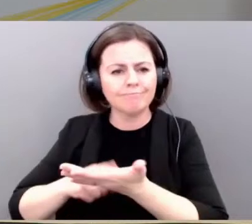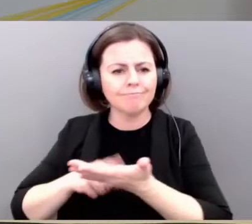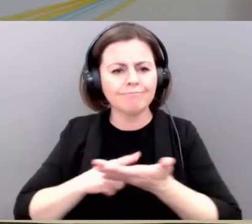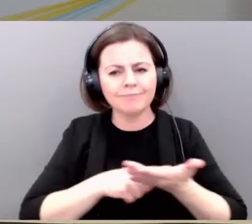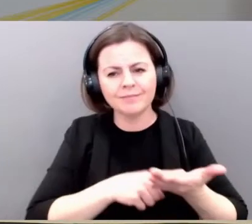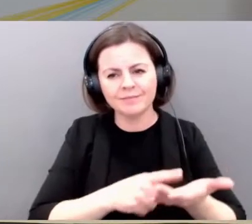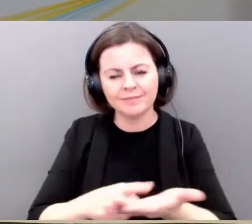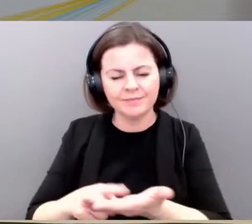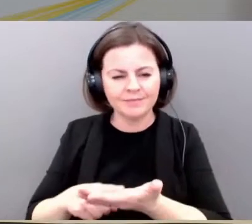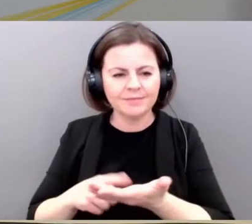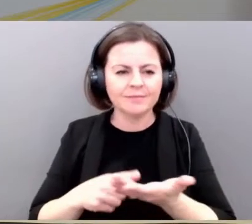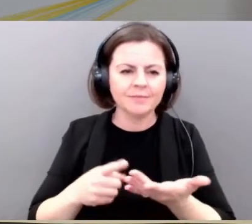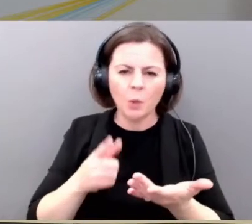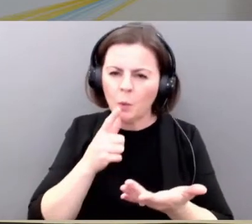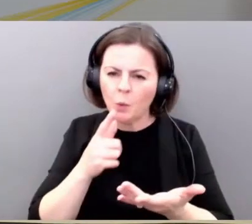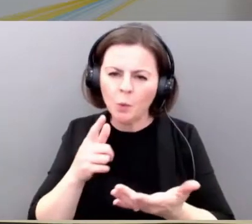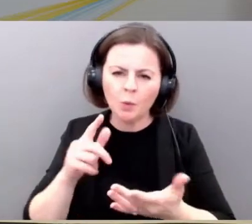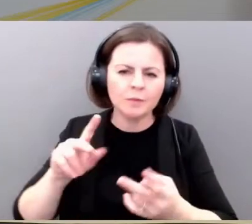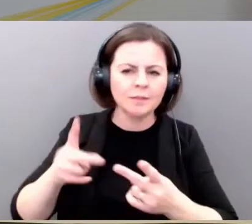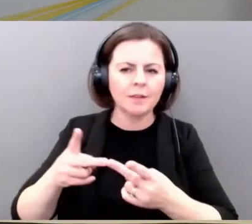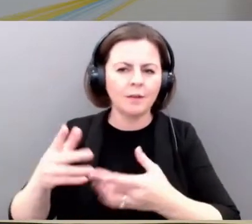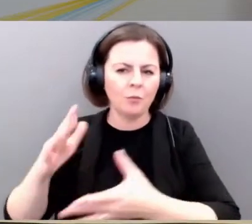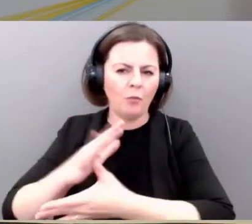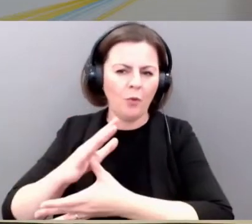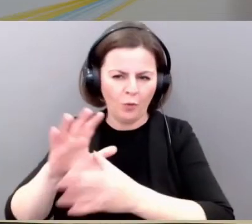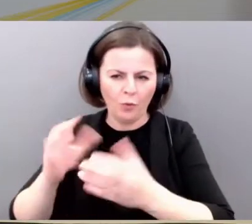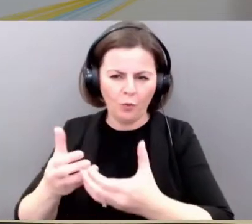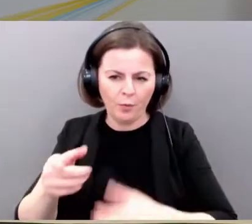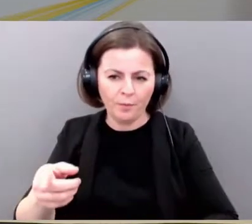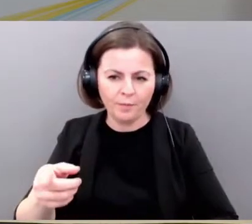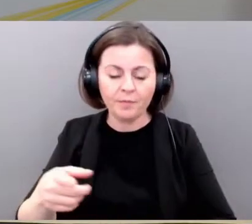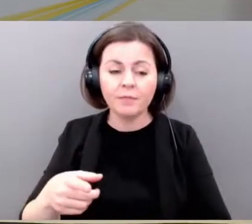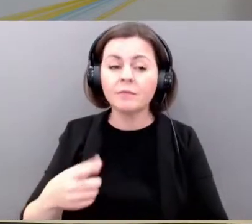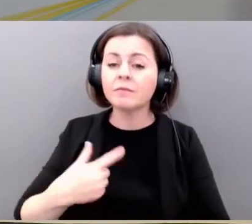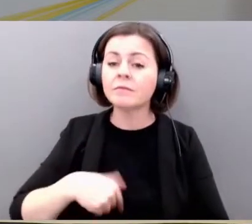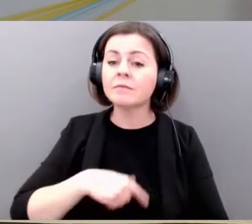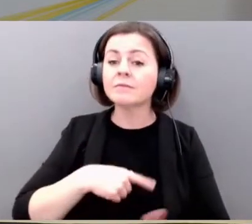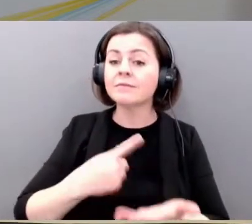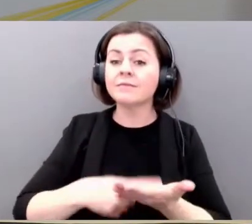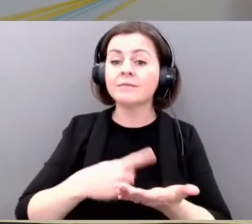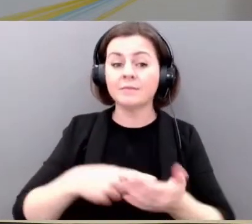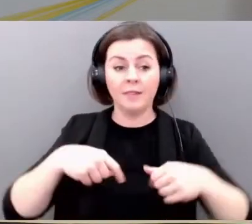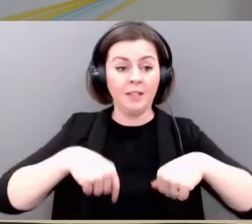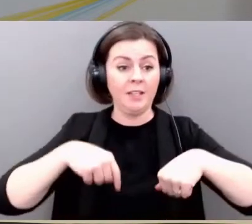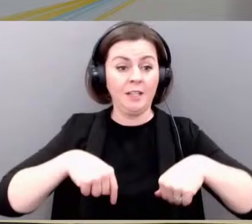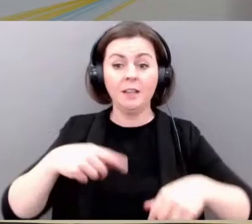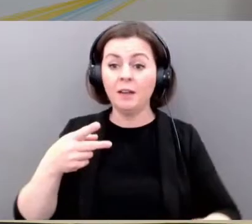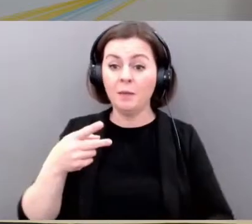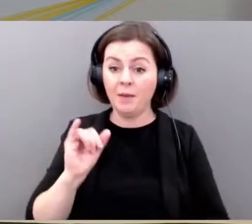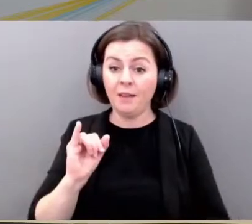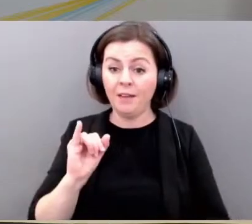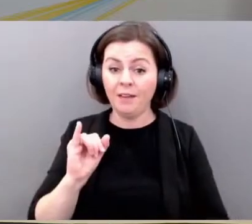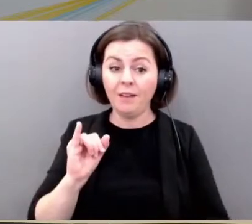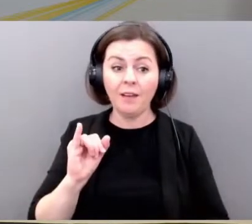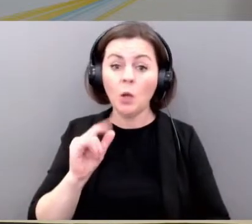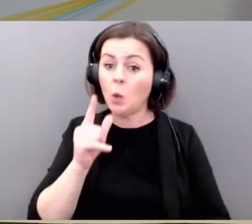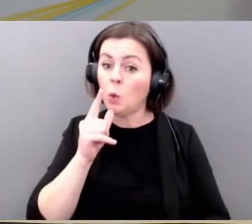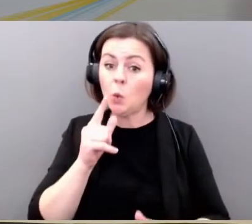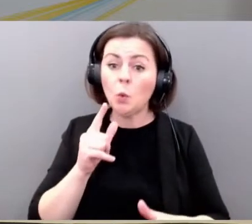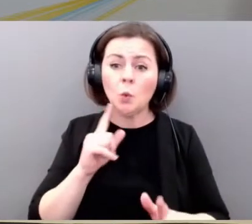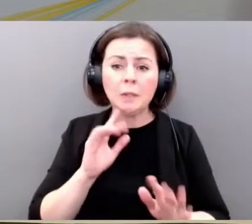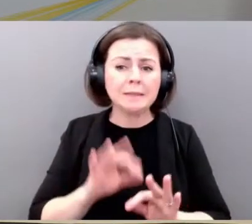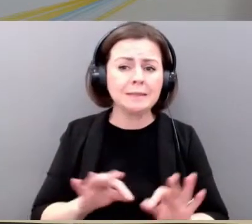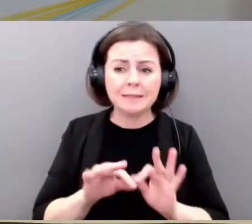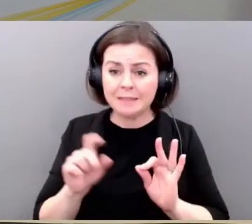For instance, we've talked about the essential workers in our province as rotational workers, for